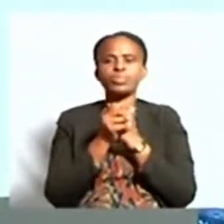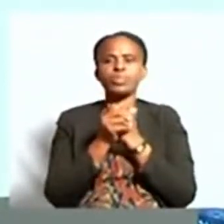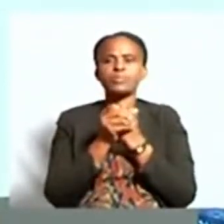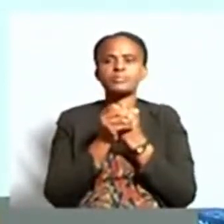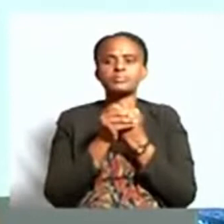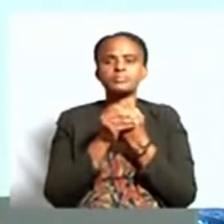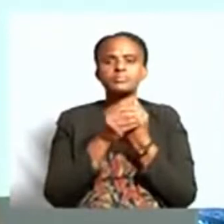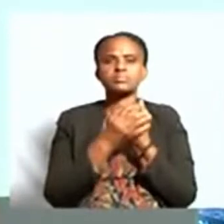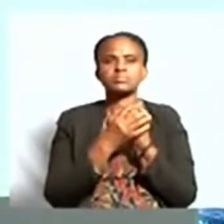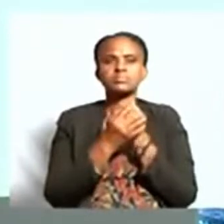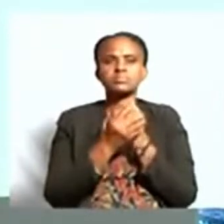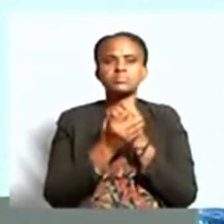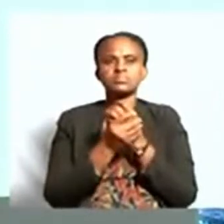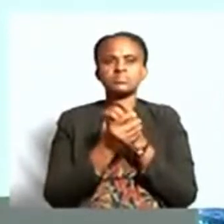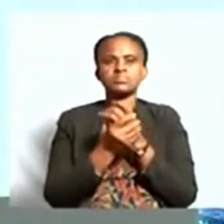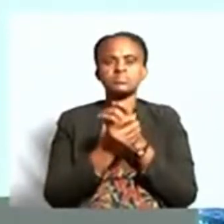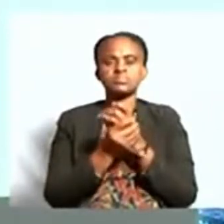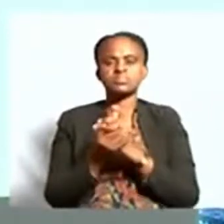The